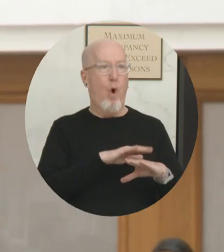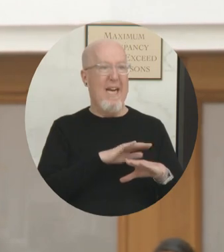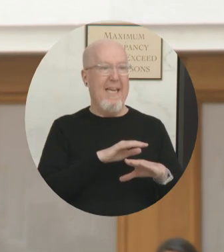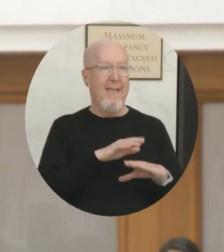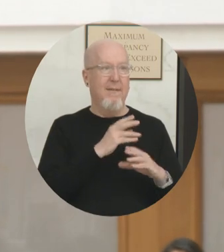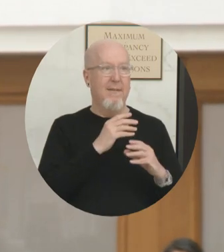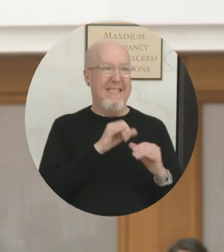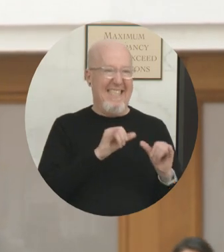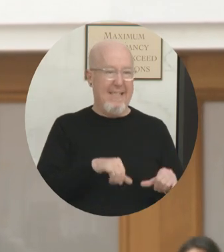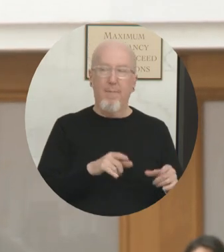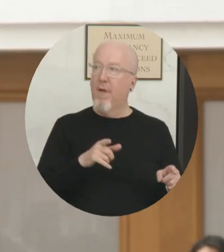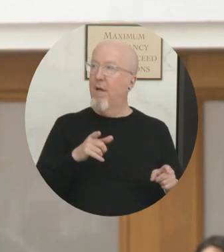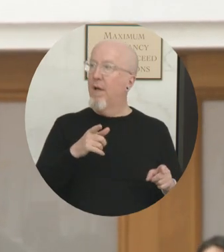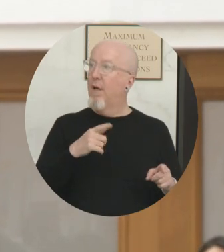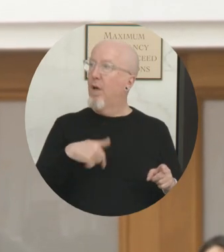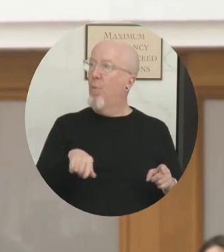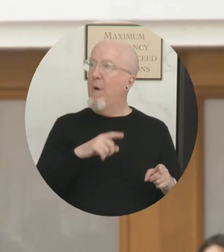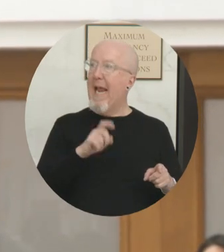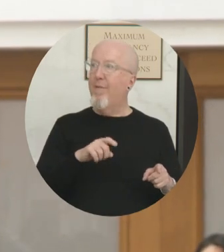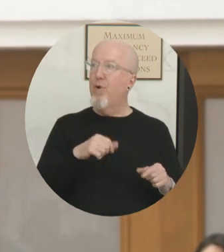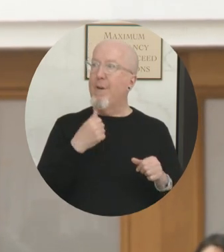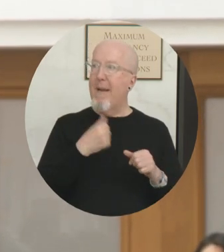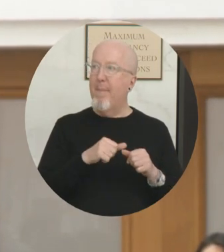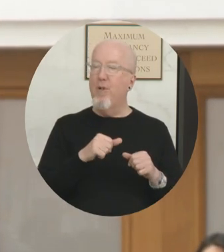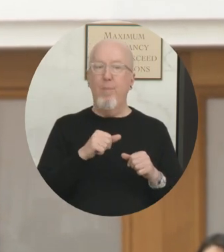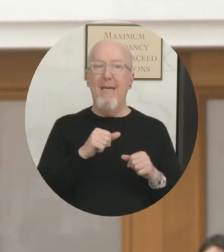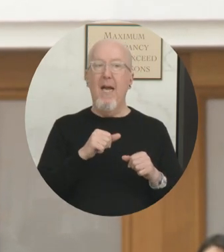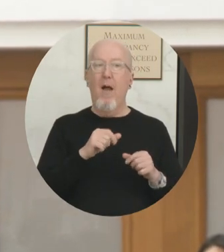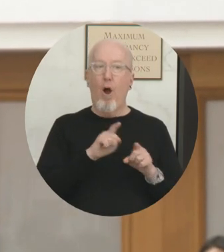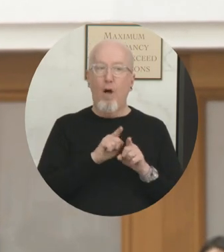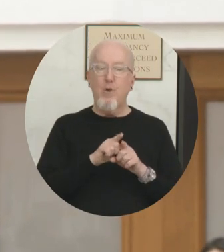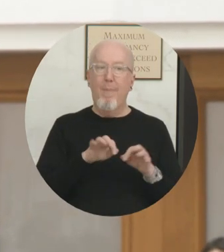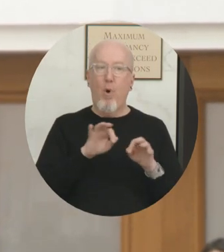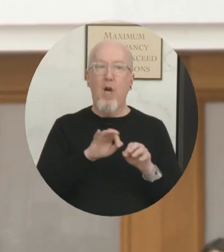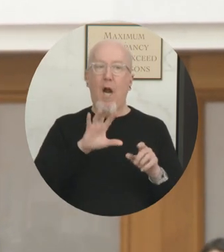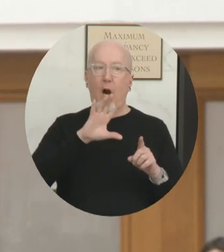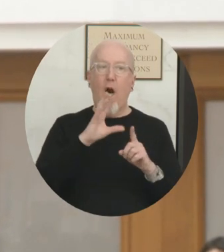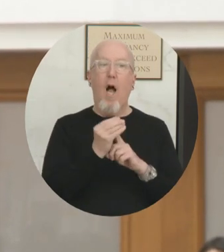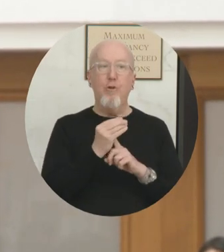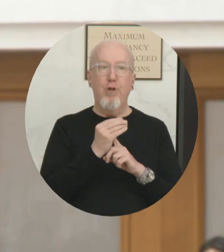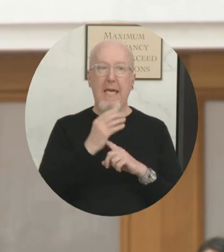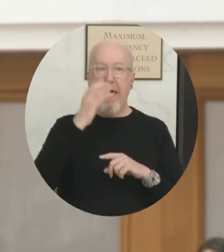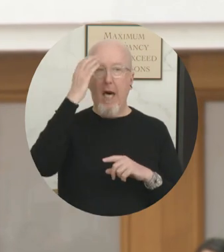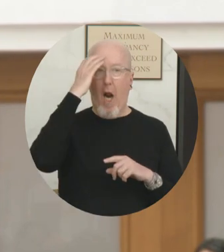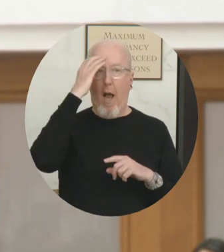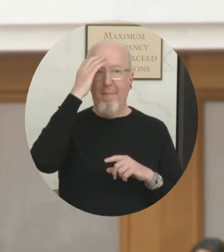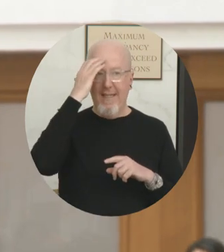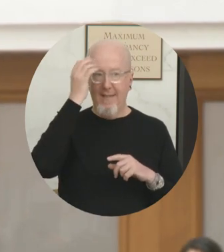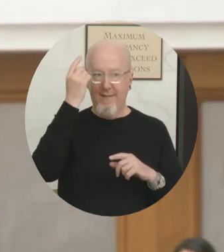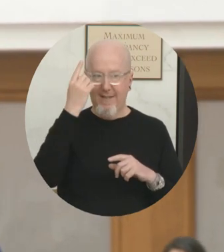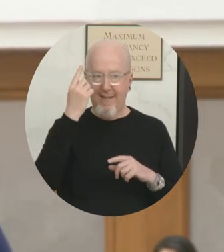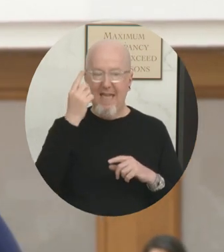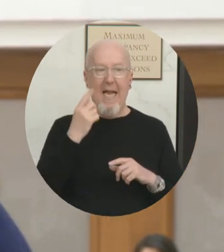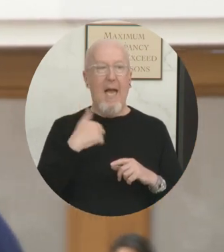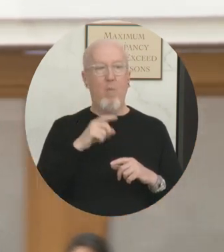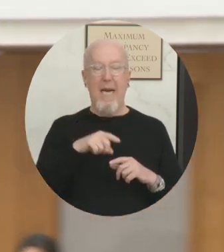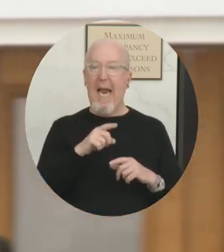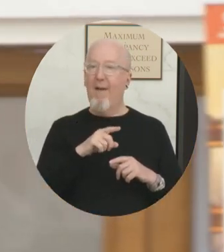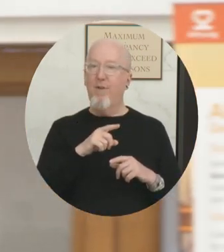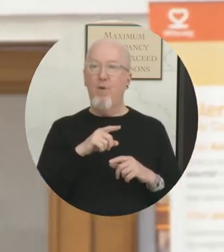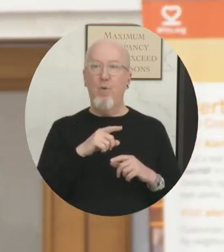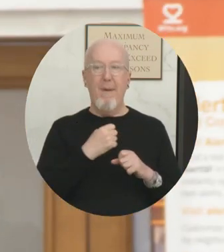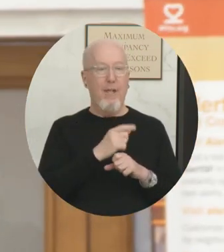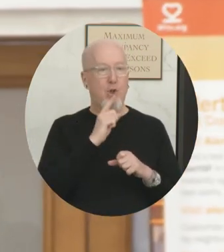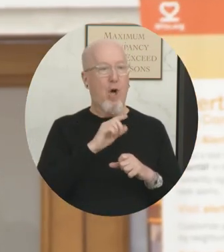We have to be all-inclusive. We have to remember to be culturally competent as well, and we have to work on our consistent